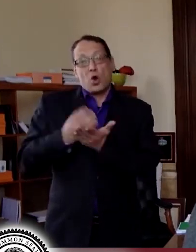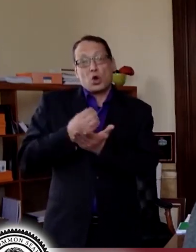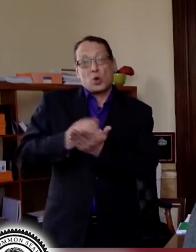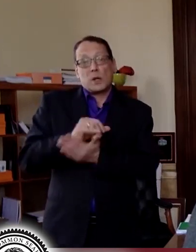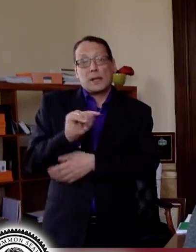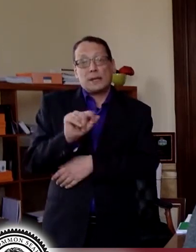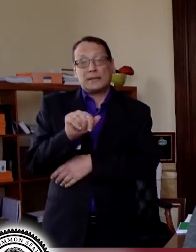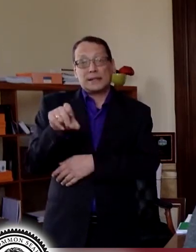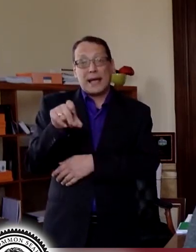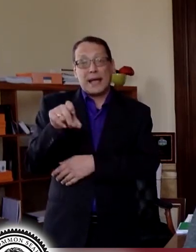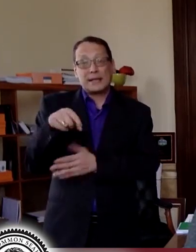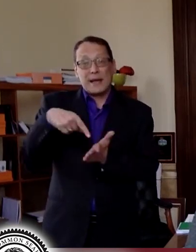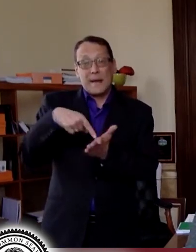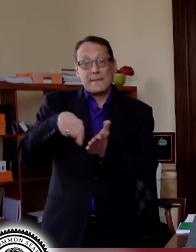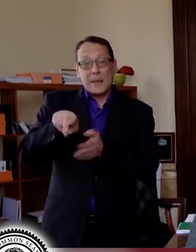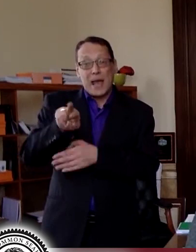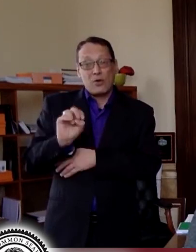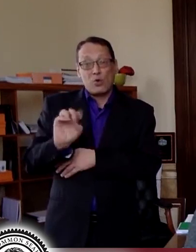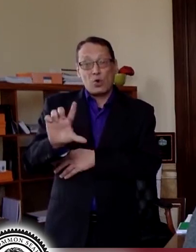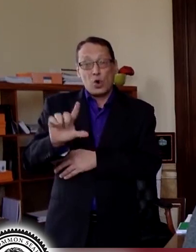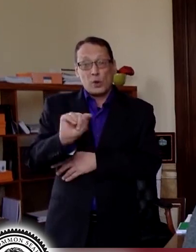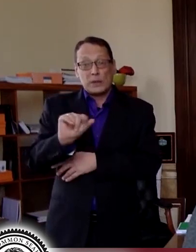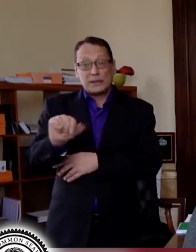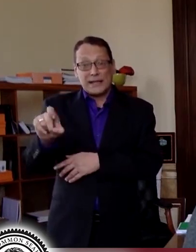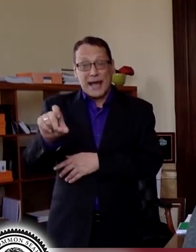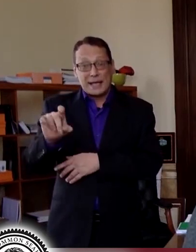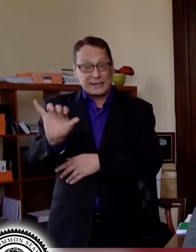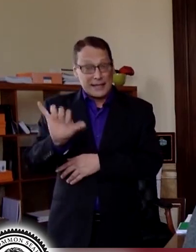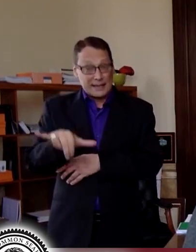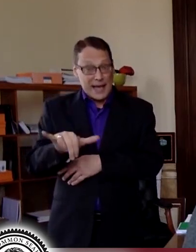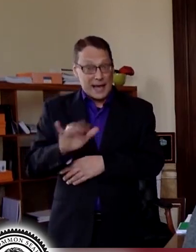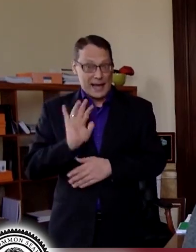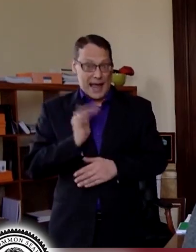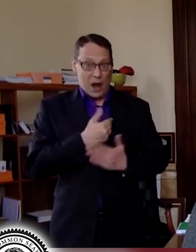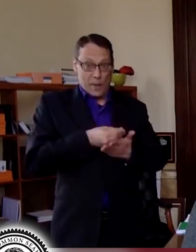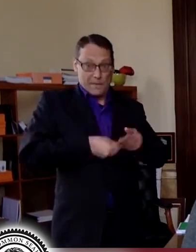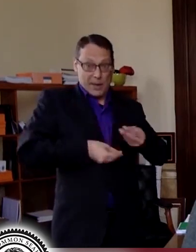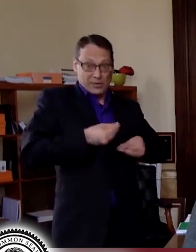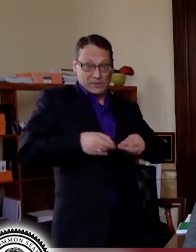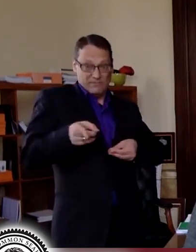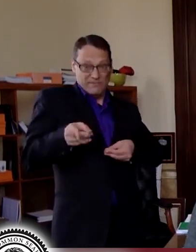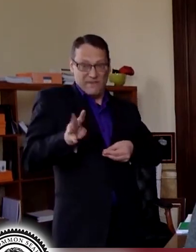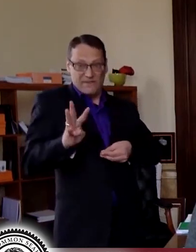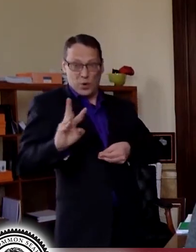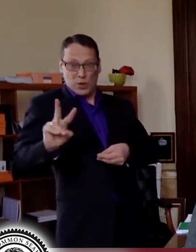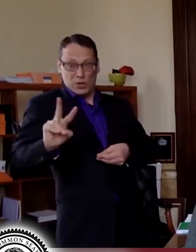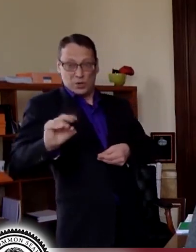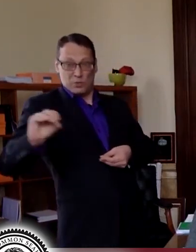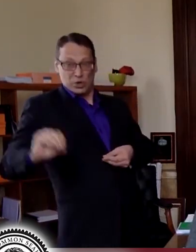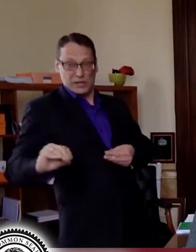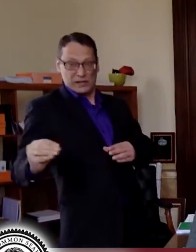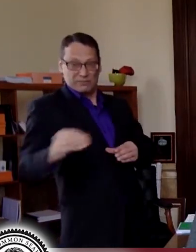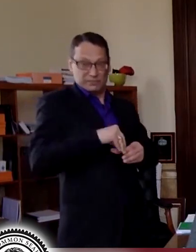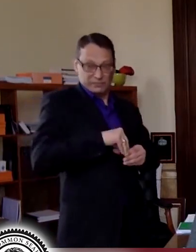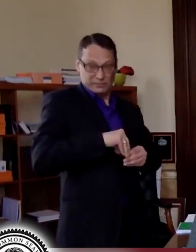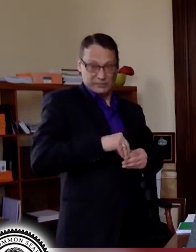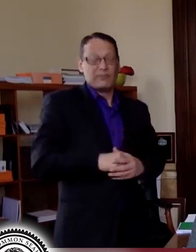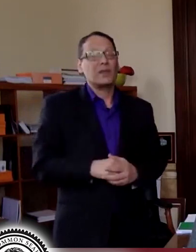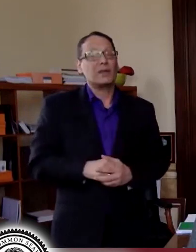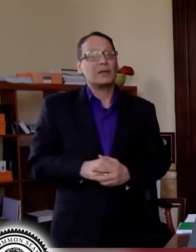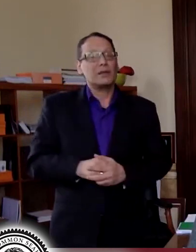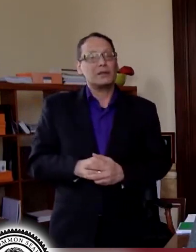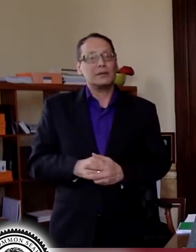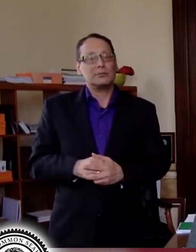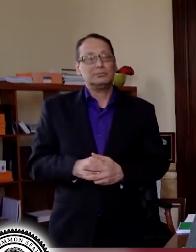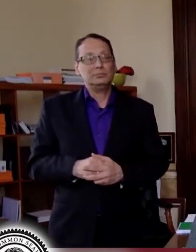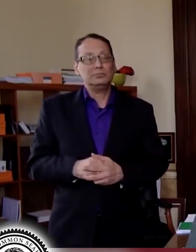payroll tax this year, they represent 42% of our budget. in the city of St. Louis. So when you consider